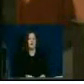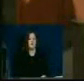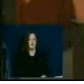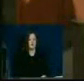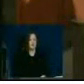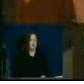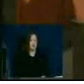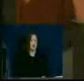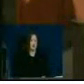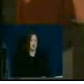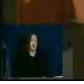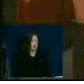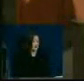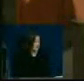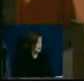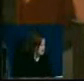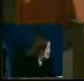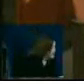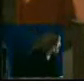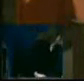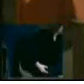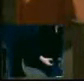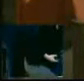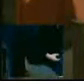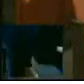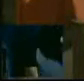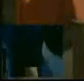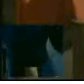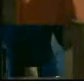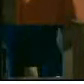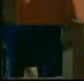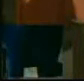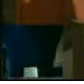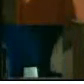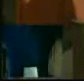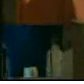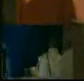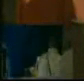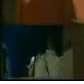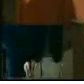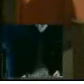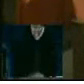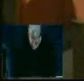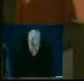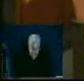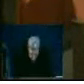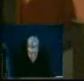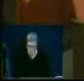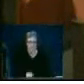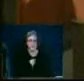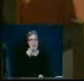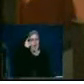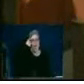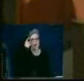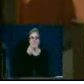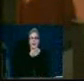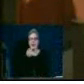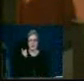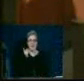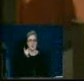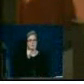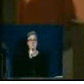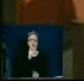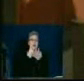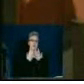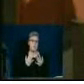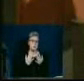And, I don't think there's really much more to that. I think that you all, I think that it was, unfortunately,